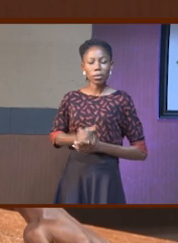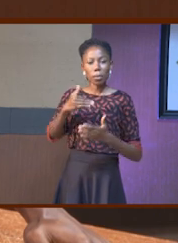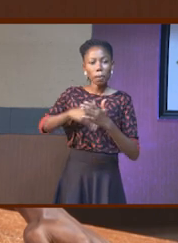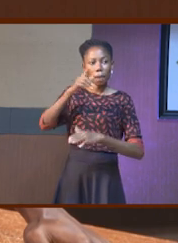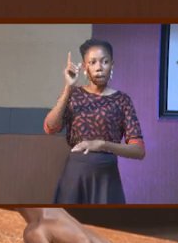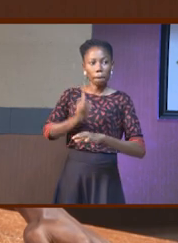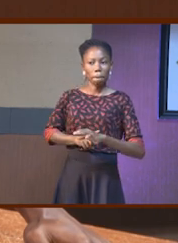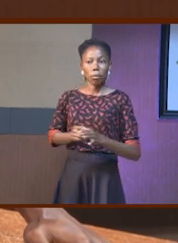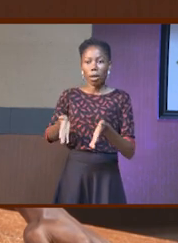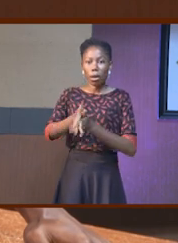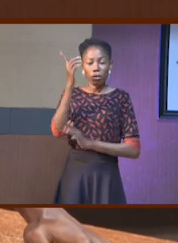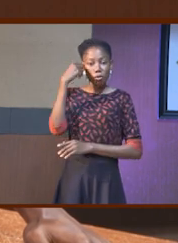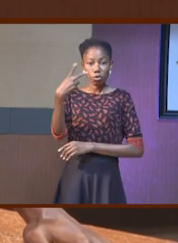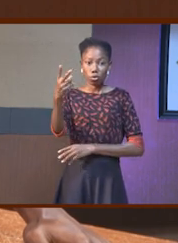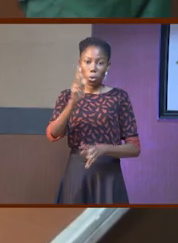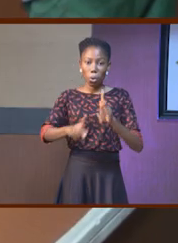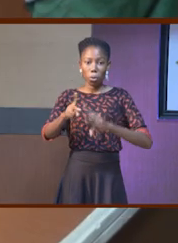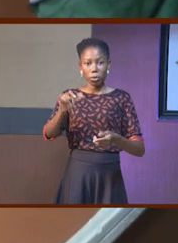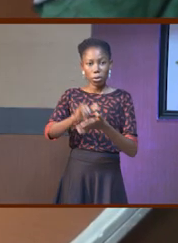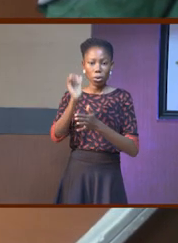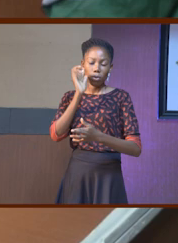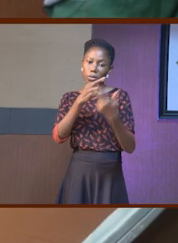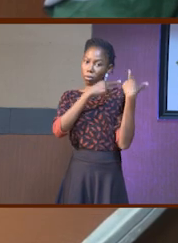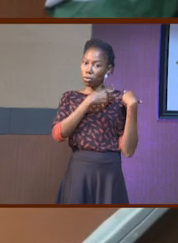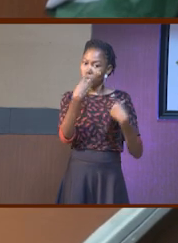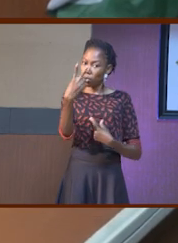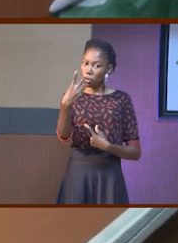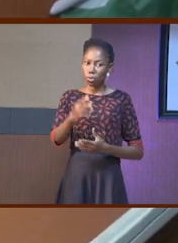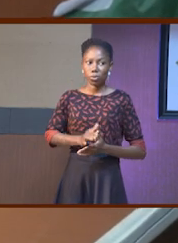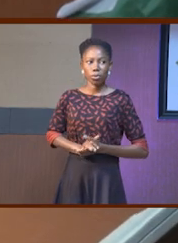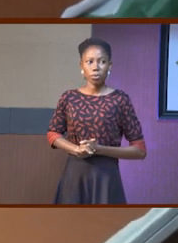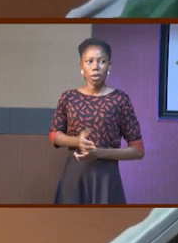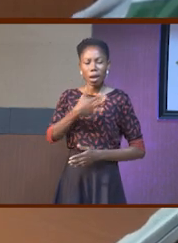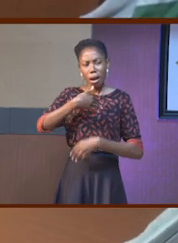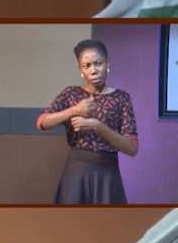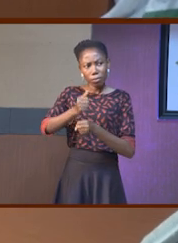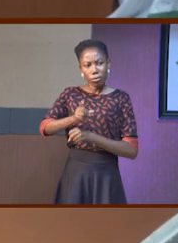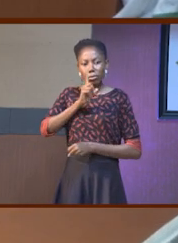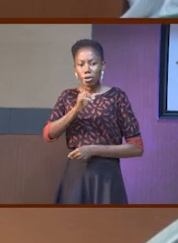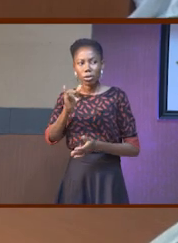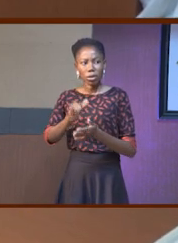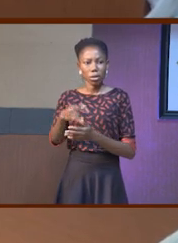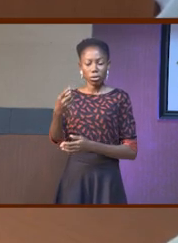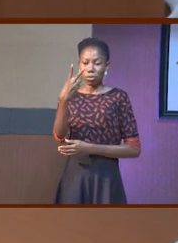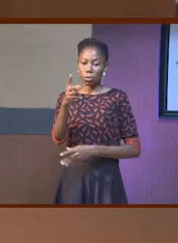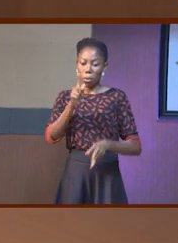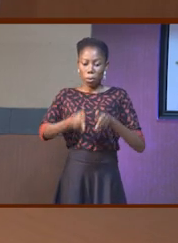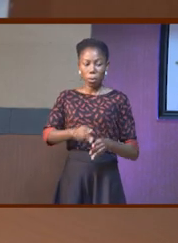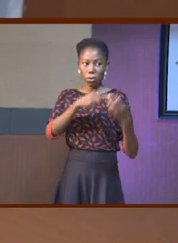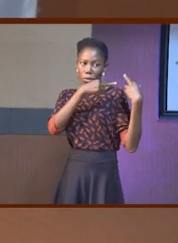Next time, ask for two guarantors. Not just one, two. And make sure the guarantors, they are